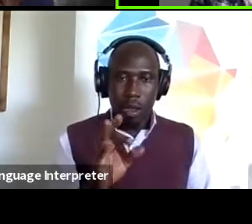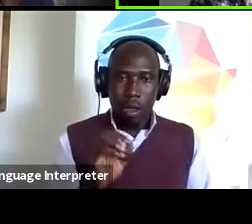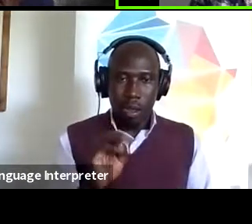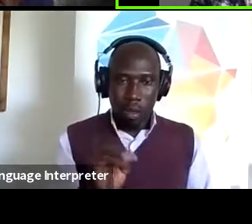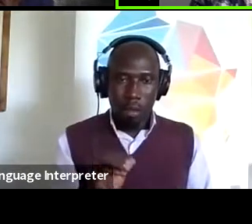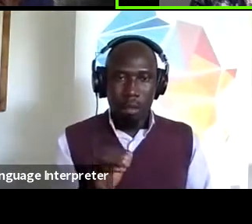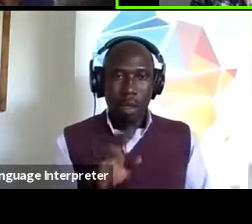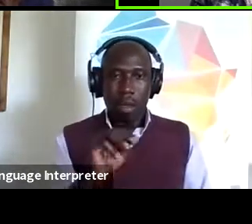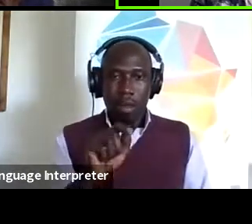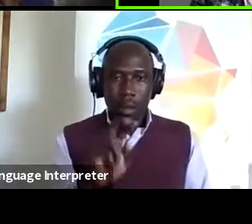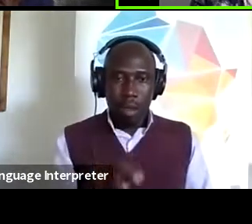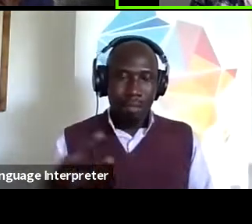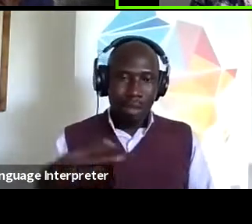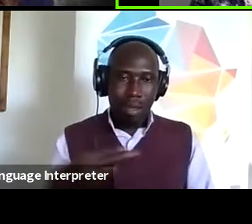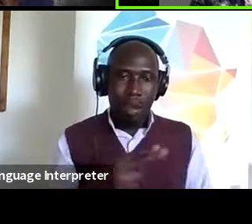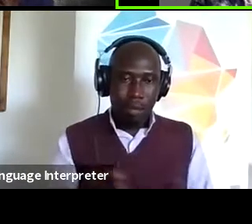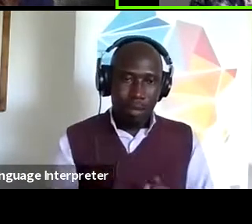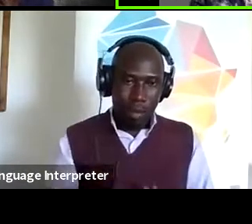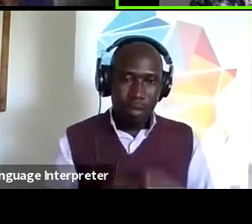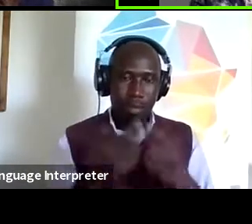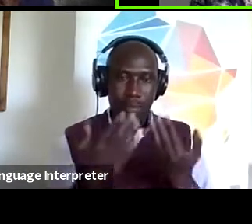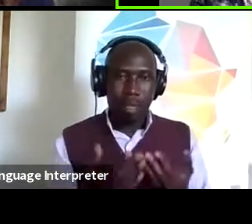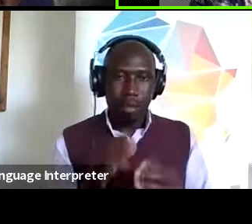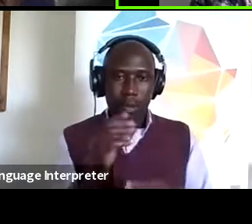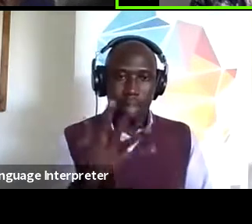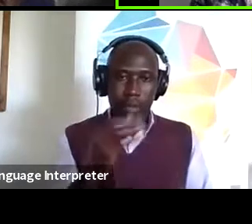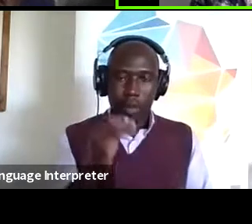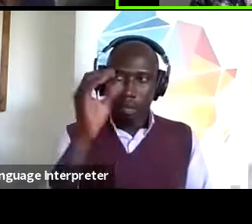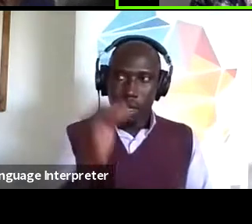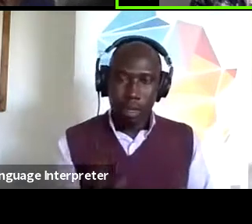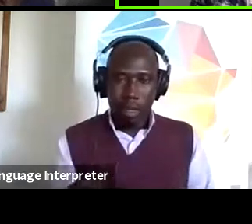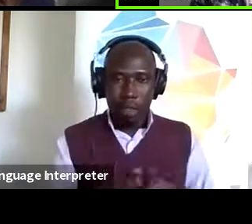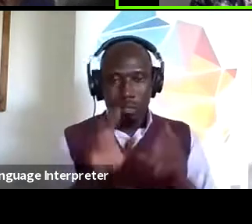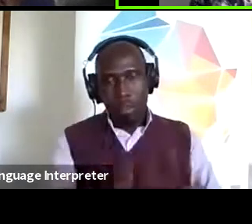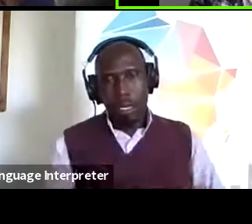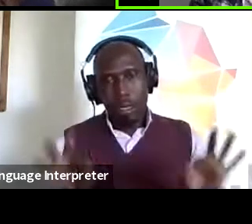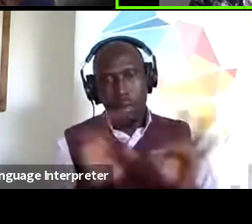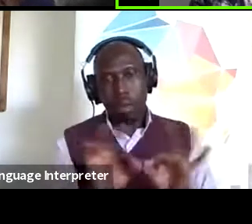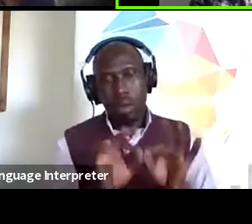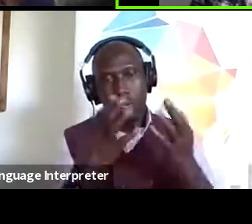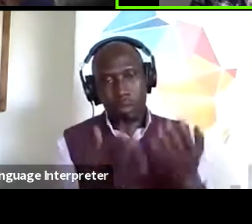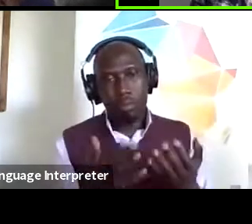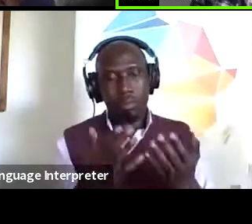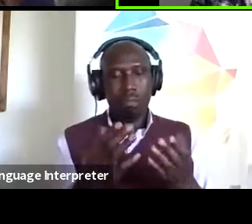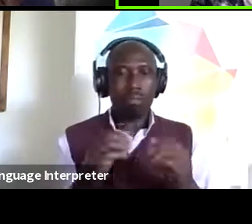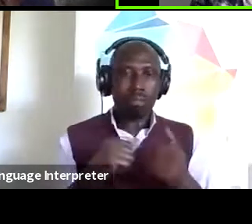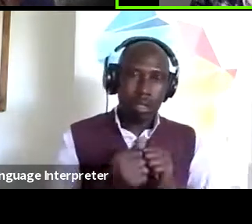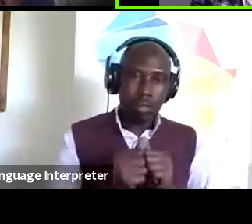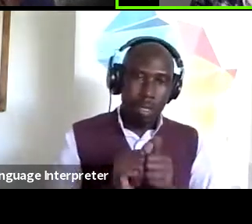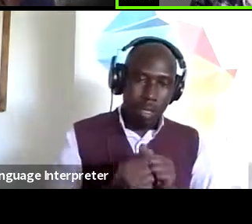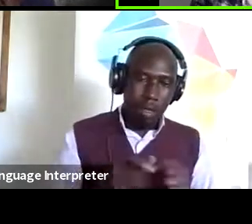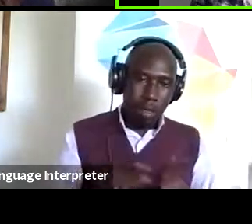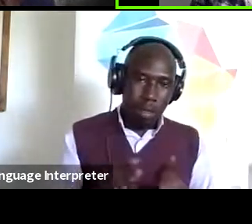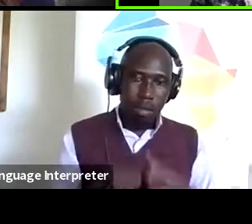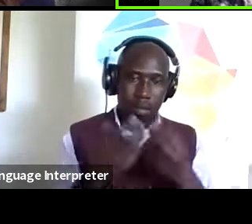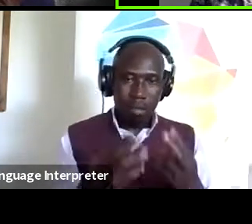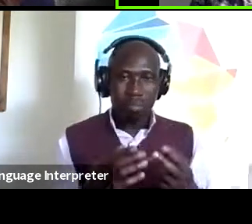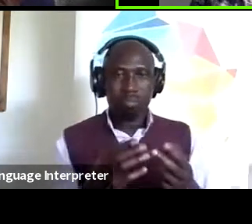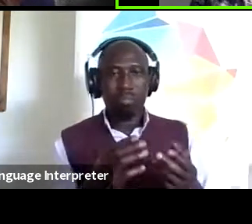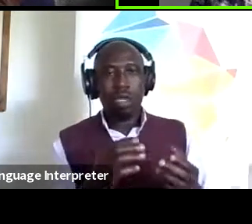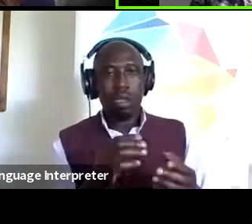tariffs by about 20 to 50%. So it would also be important for competition commissions and regulatory